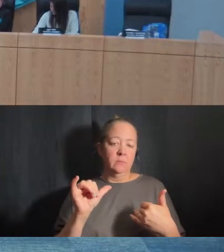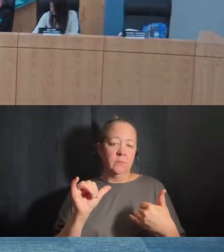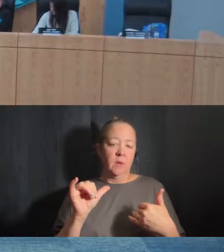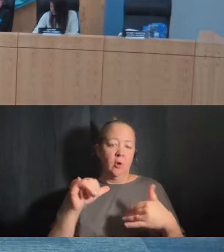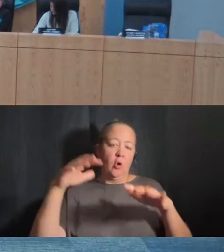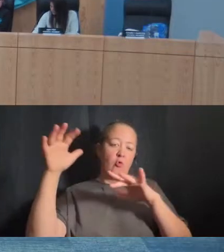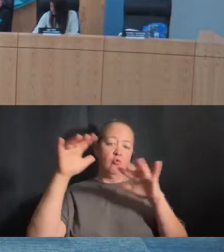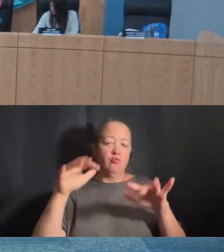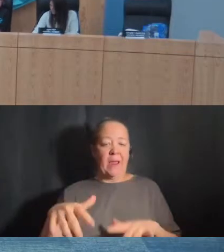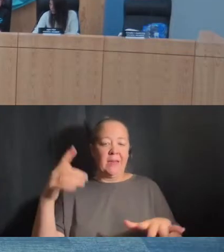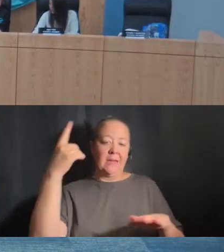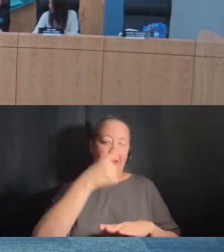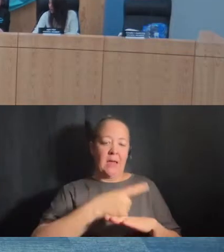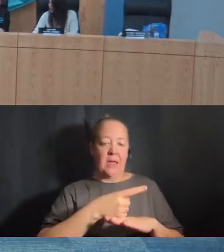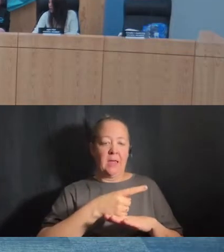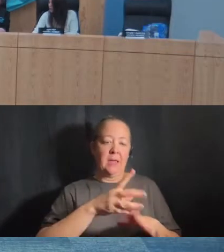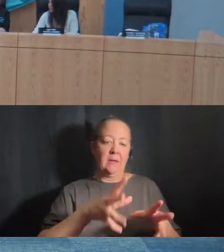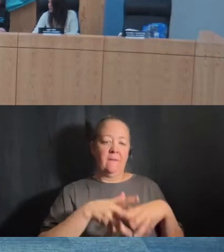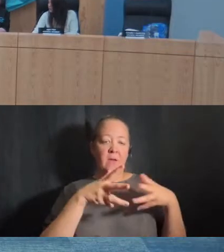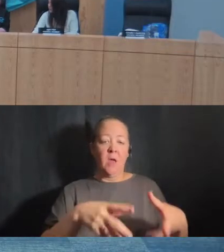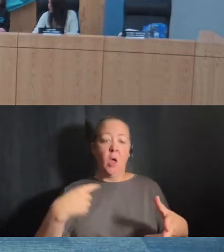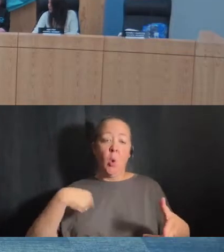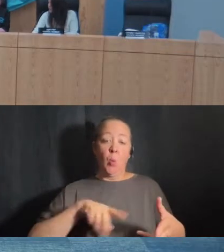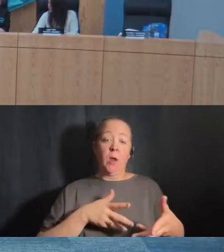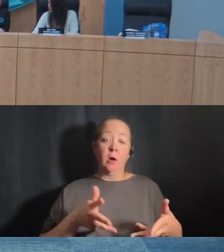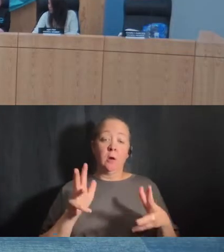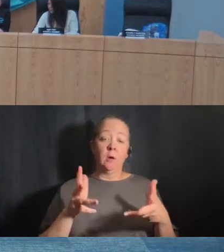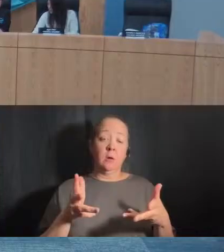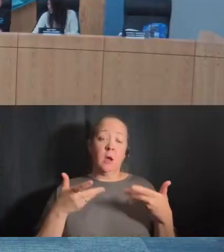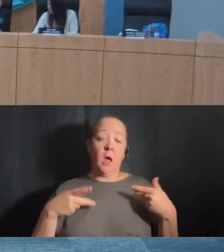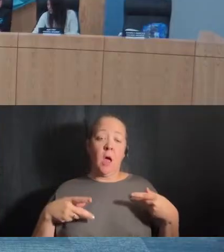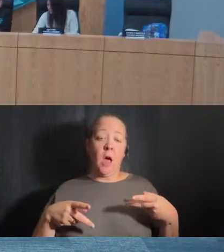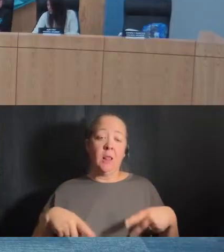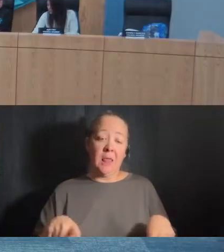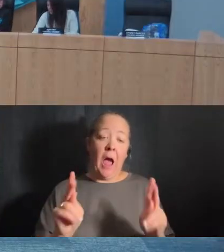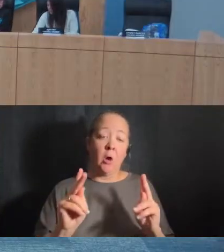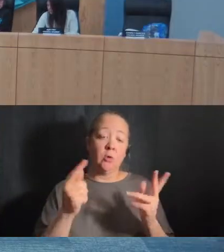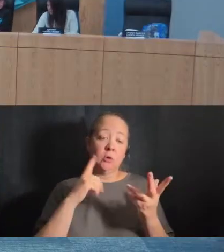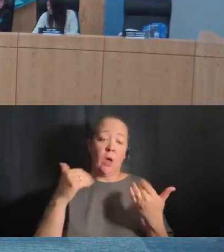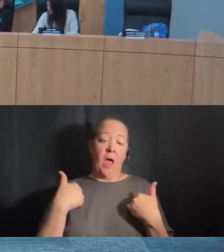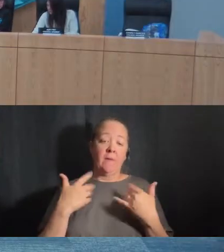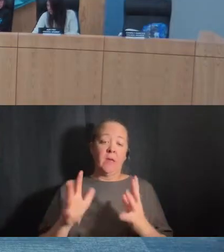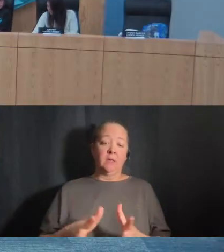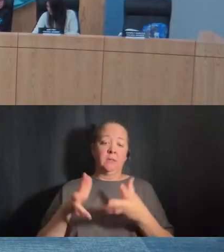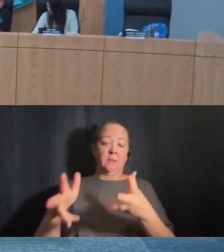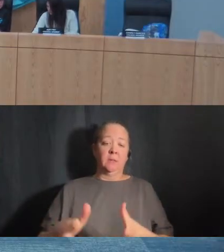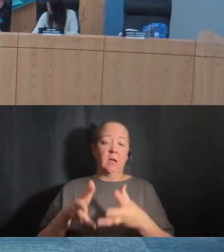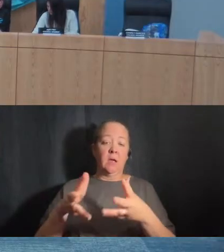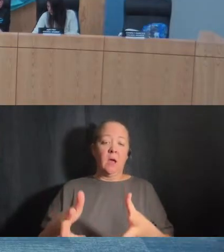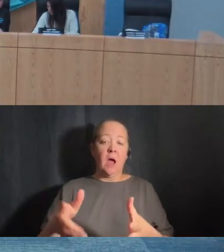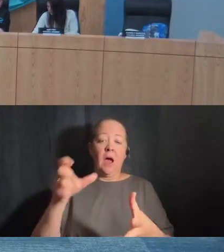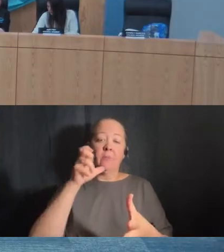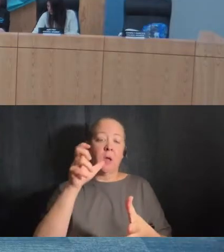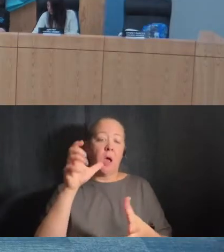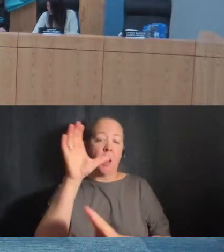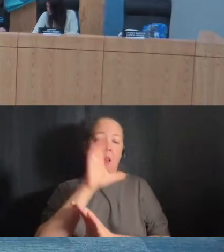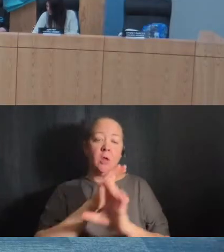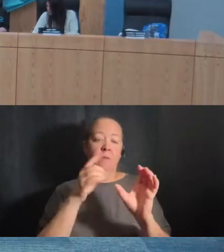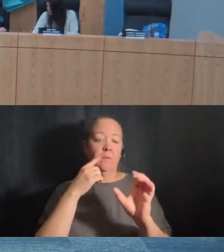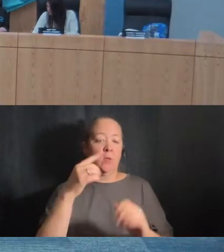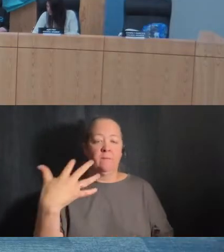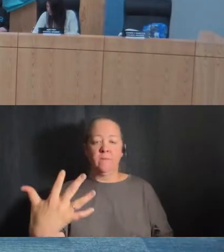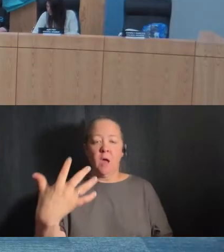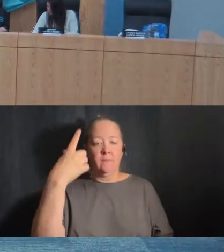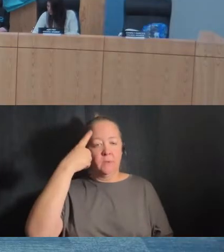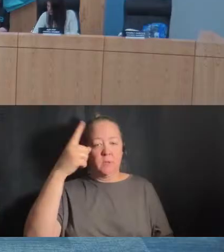allowed to run a surplus. I would definitely not want to do, I'm not looking for the 5 cent at all. Okay. I'd like to bring